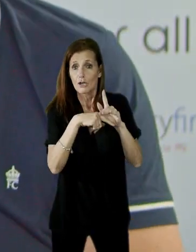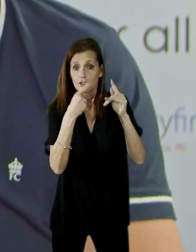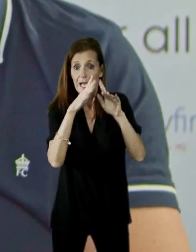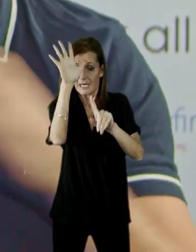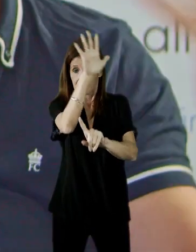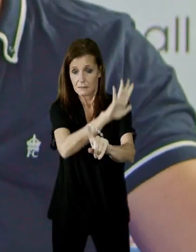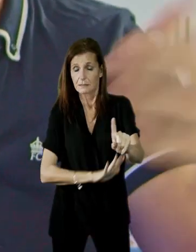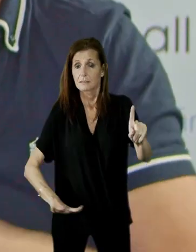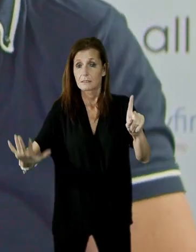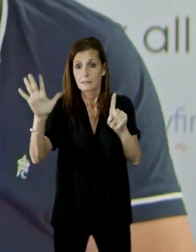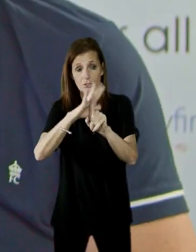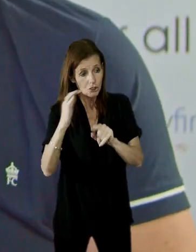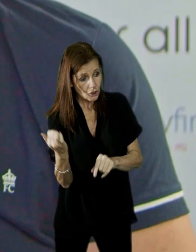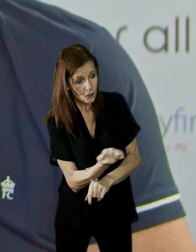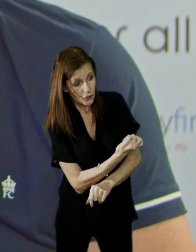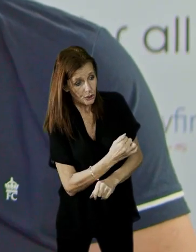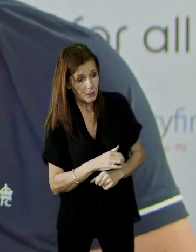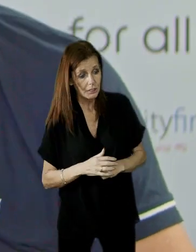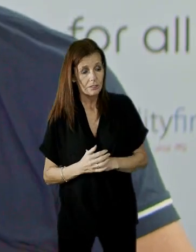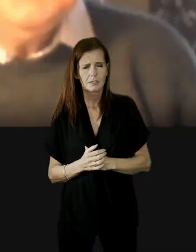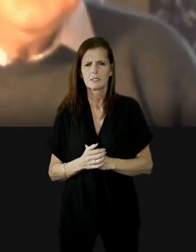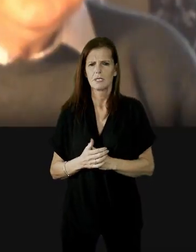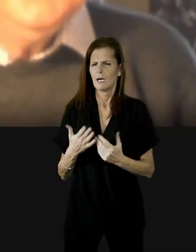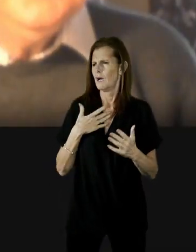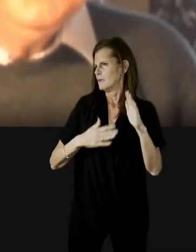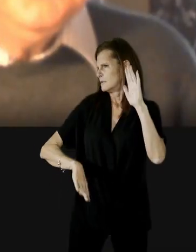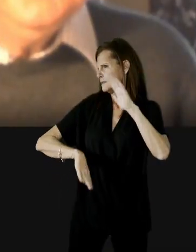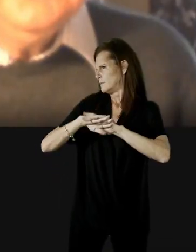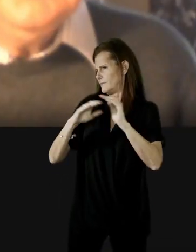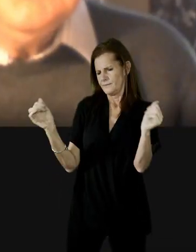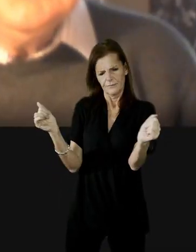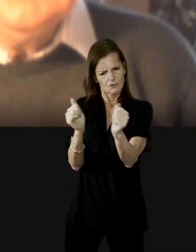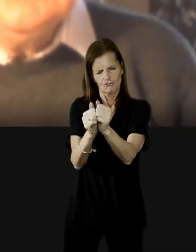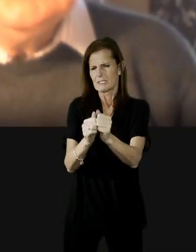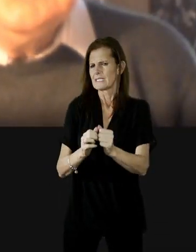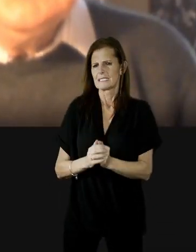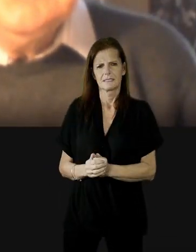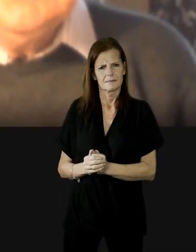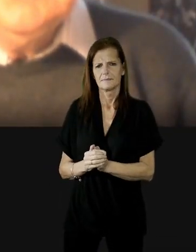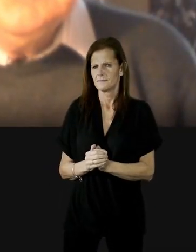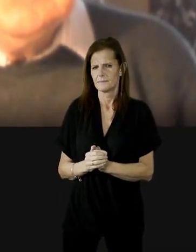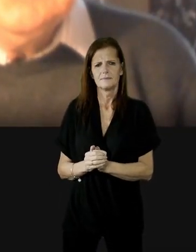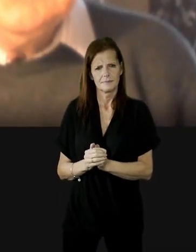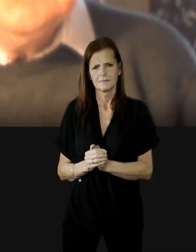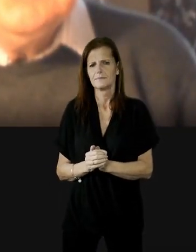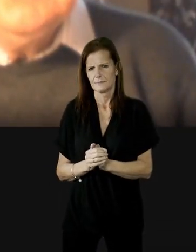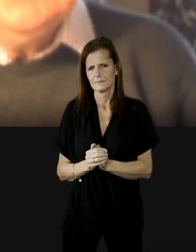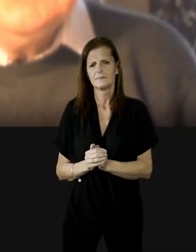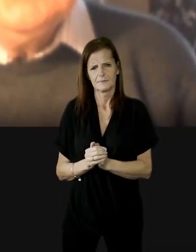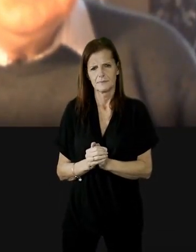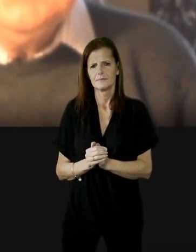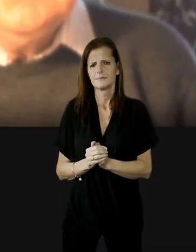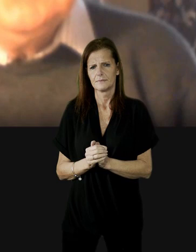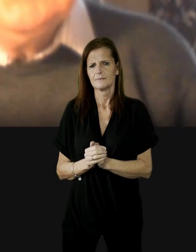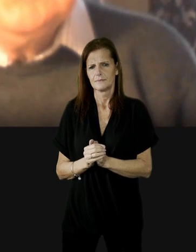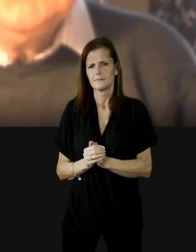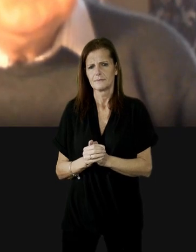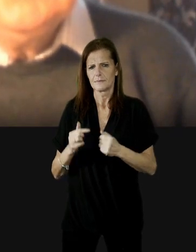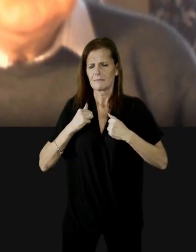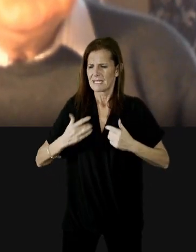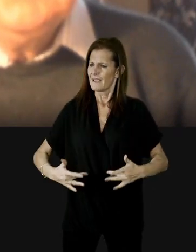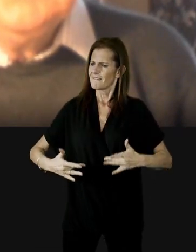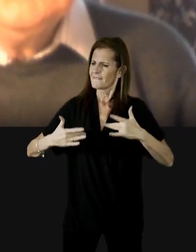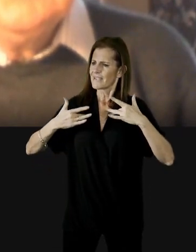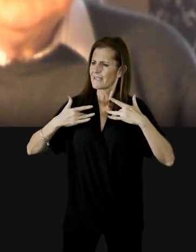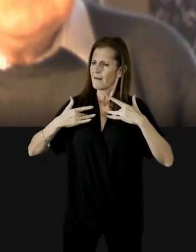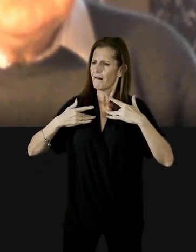Fylde Coast spread out across the nation? I absolutely do, and I see the Access Fylde Coast as a